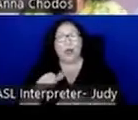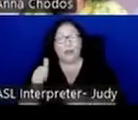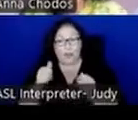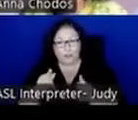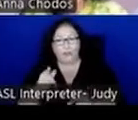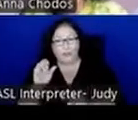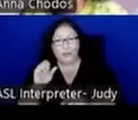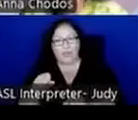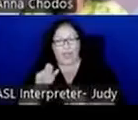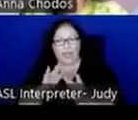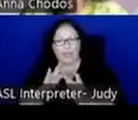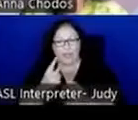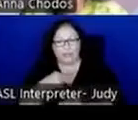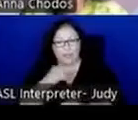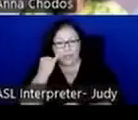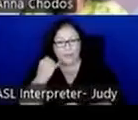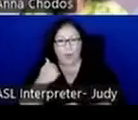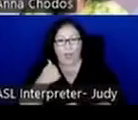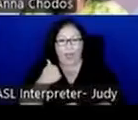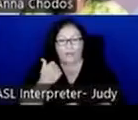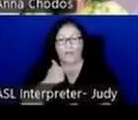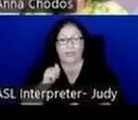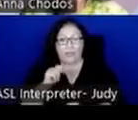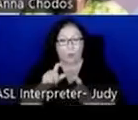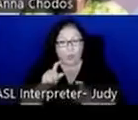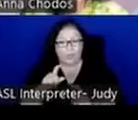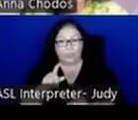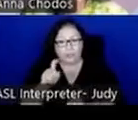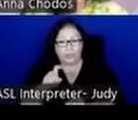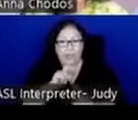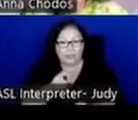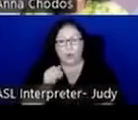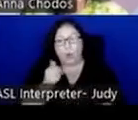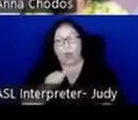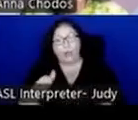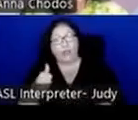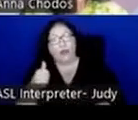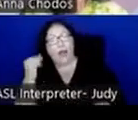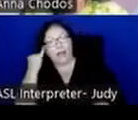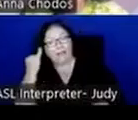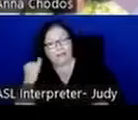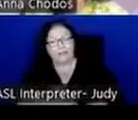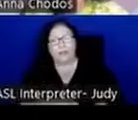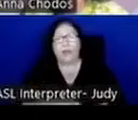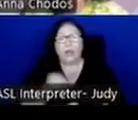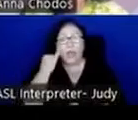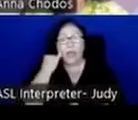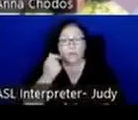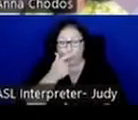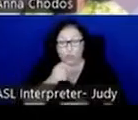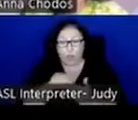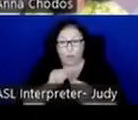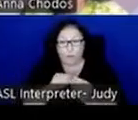or other ideas. So if you're interested in learning more about this topic, we encourage you to explore the resource